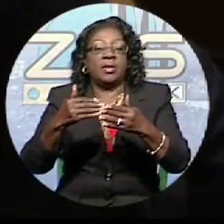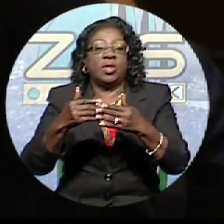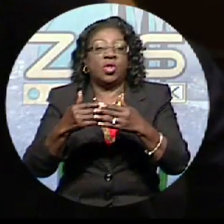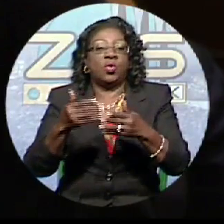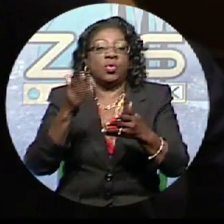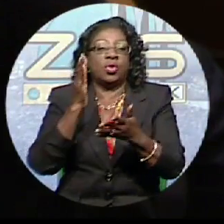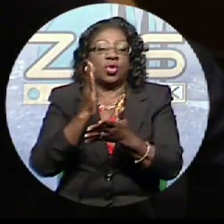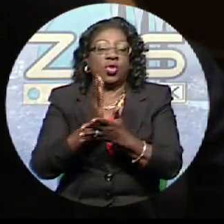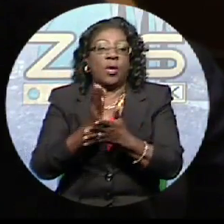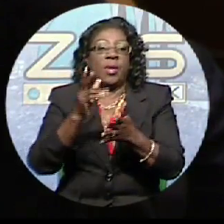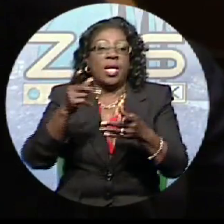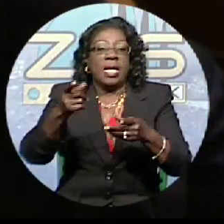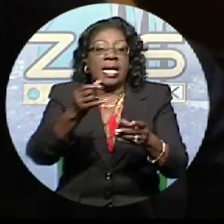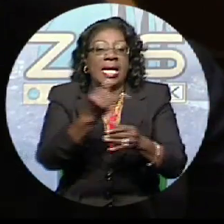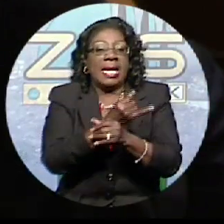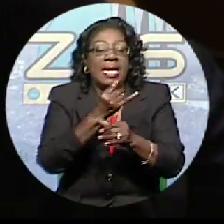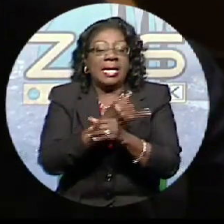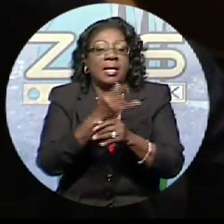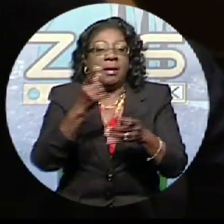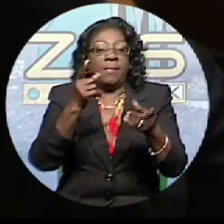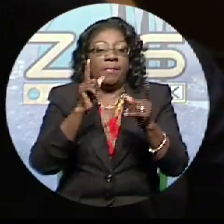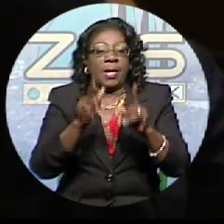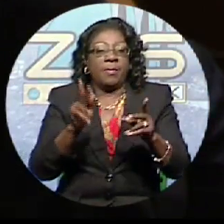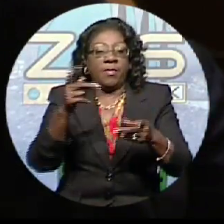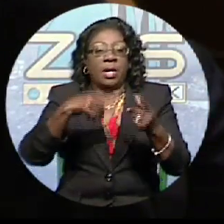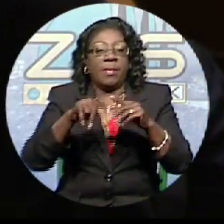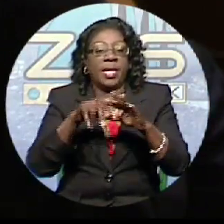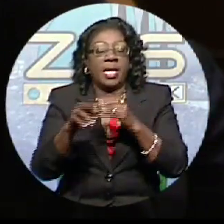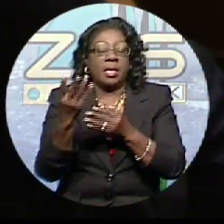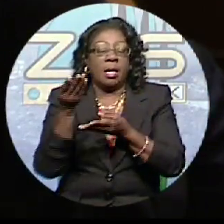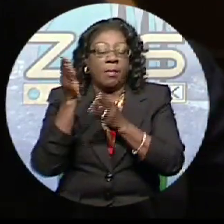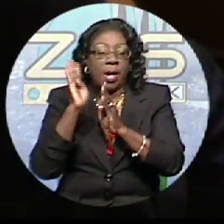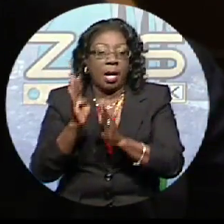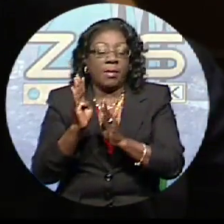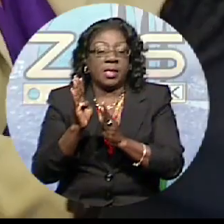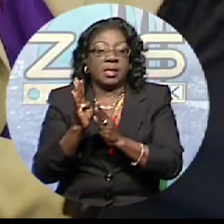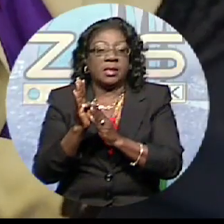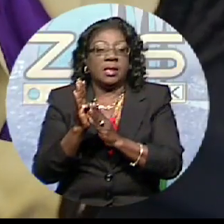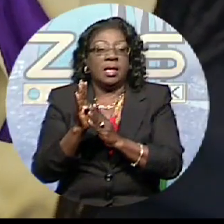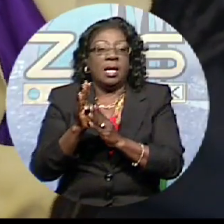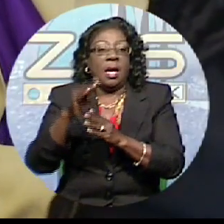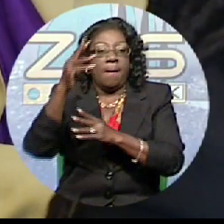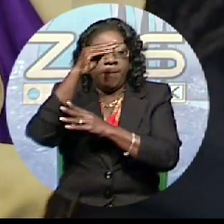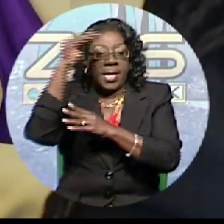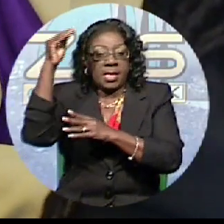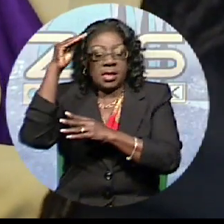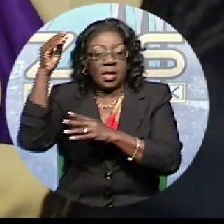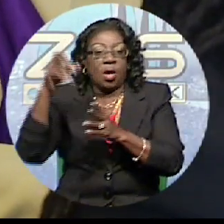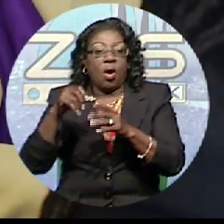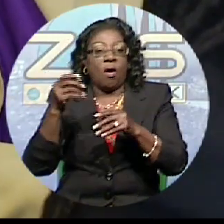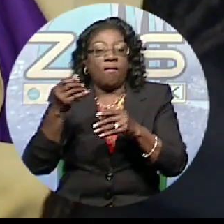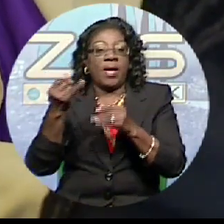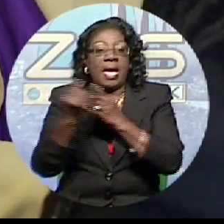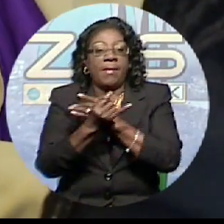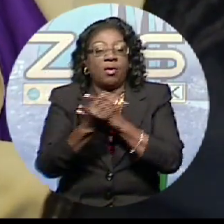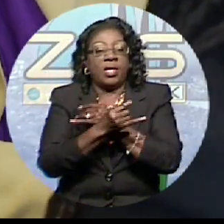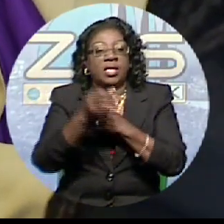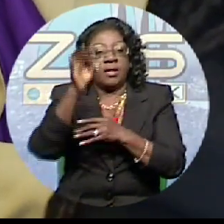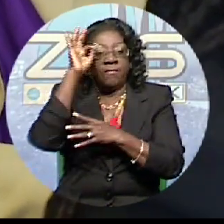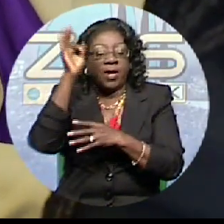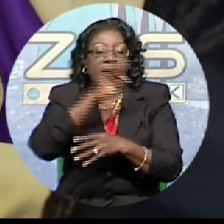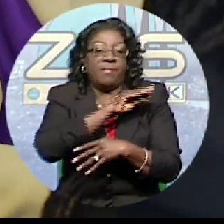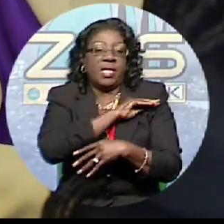migration problem in the Bahamas. While addressing the 2015 Business Outlook Forum Thursday, Minister of Immigration and Foreign Affairs Fred Mitchell